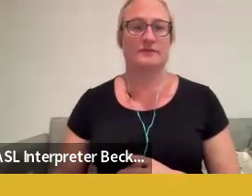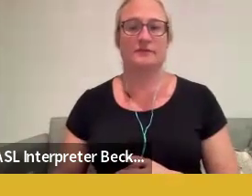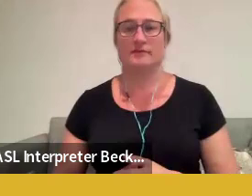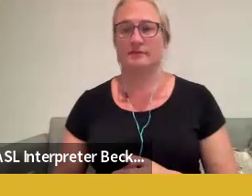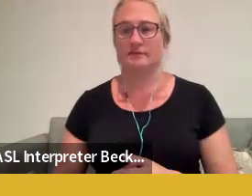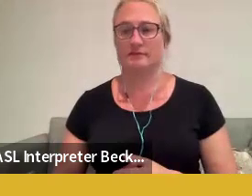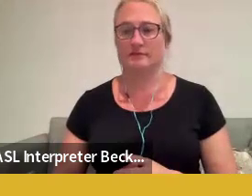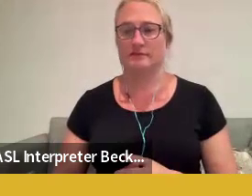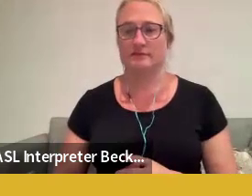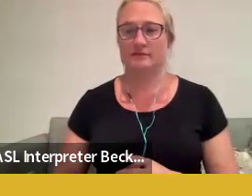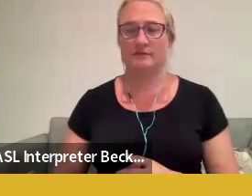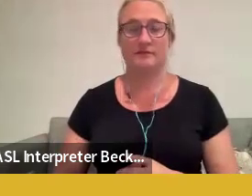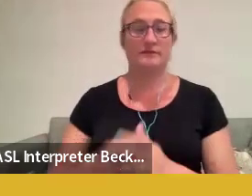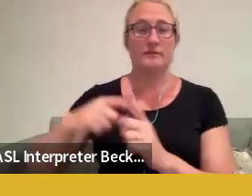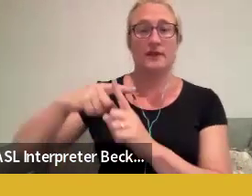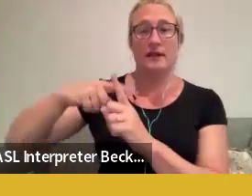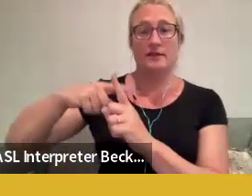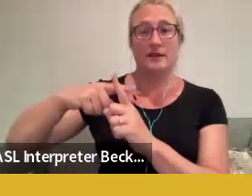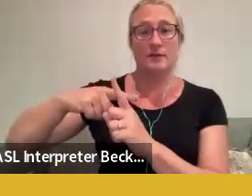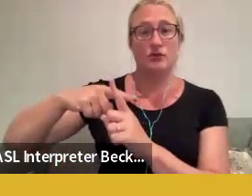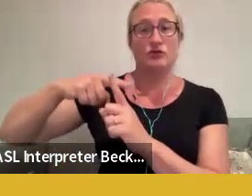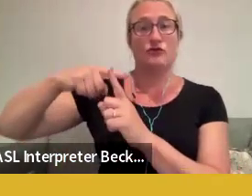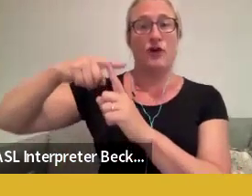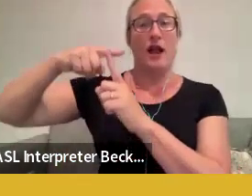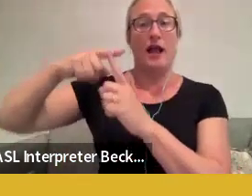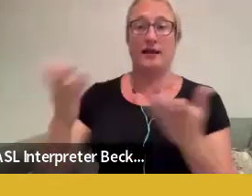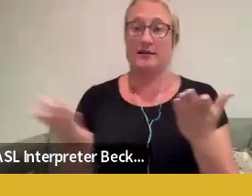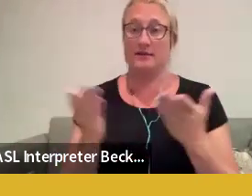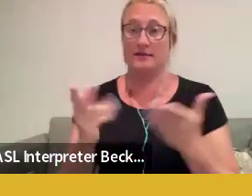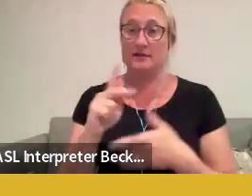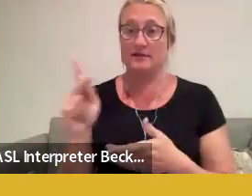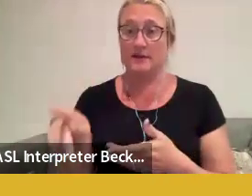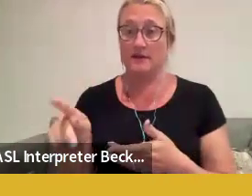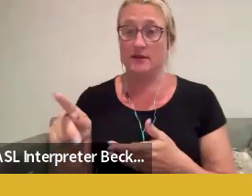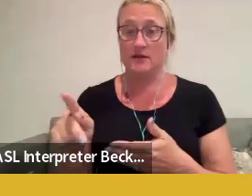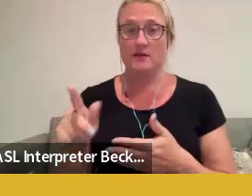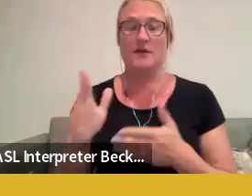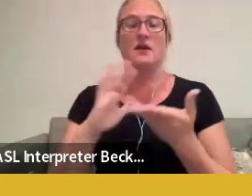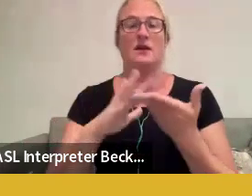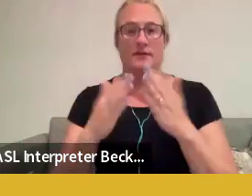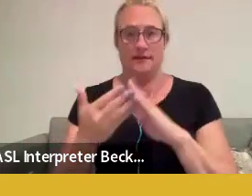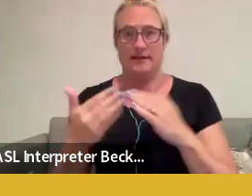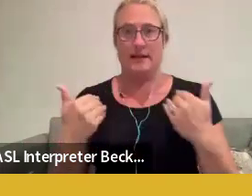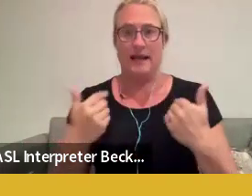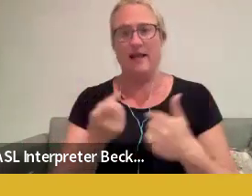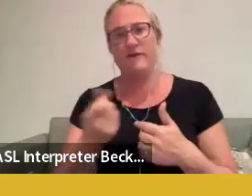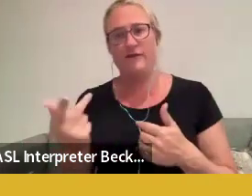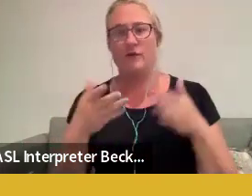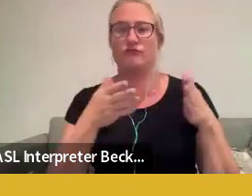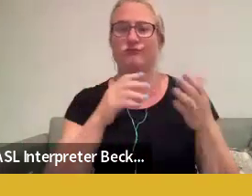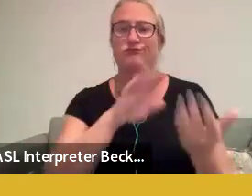All right. So when temperatures rise in Philadelphia, the city responds in a few different